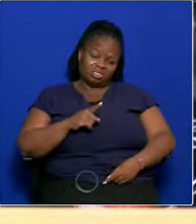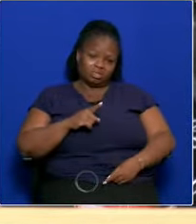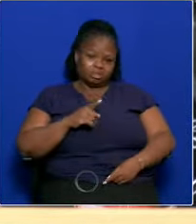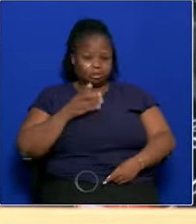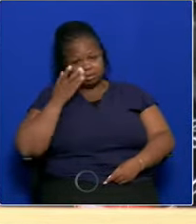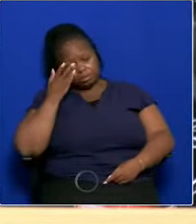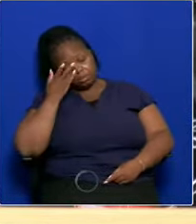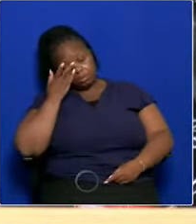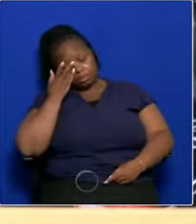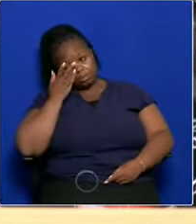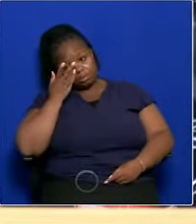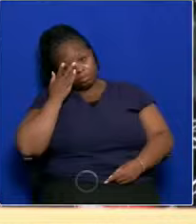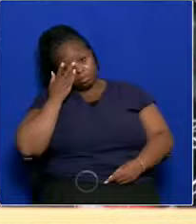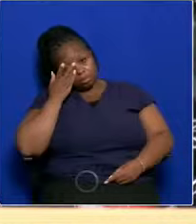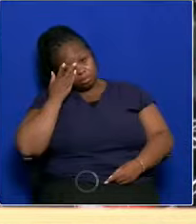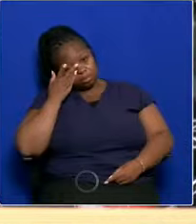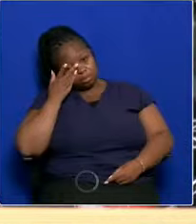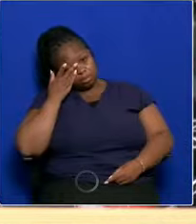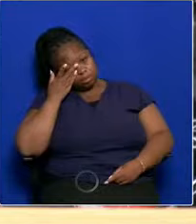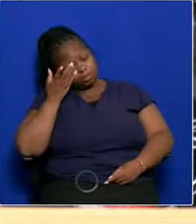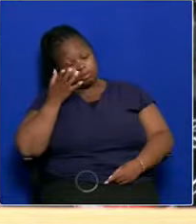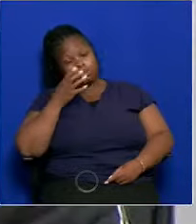September. which amount?